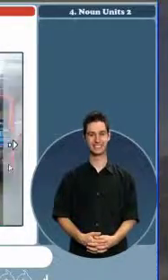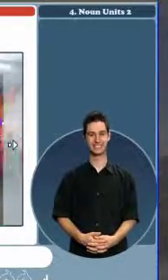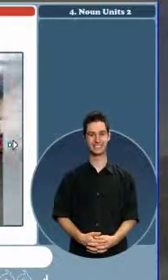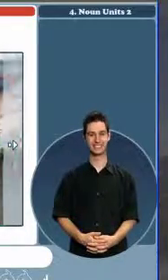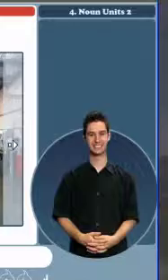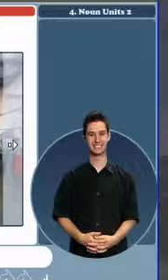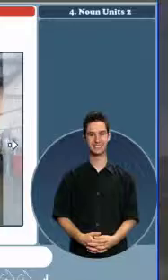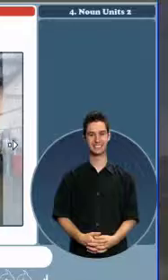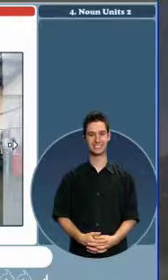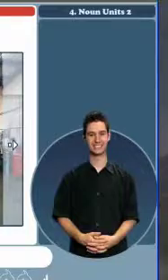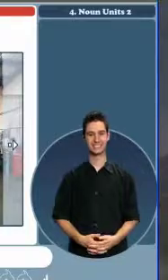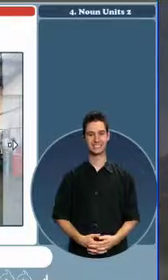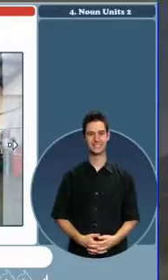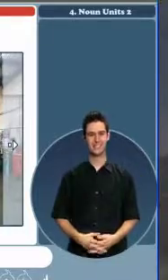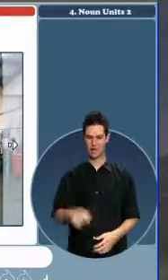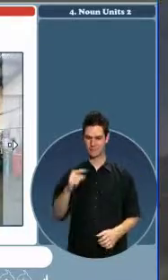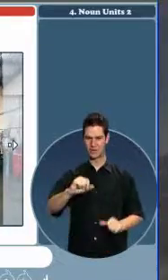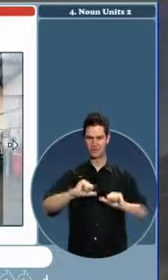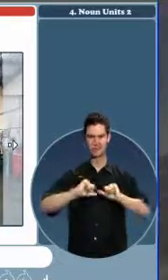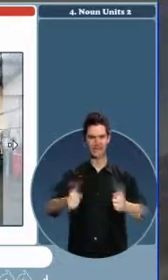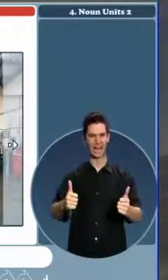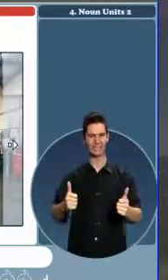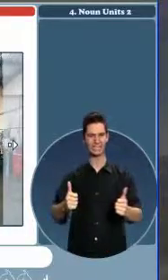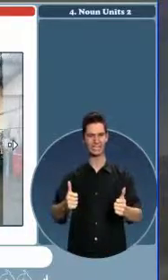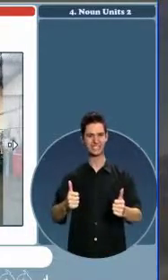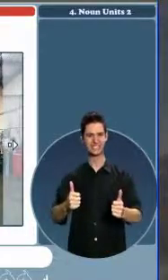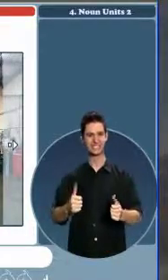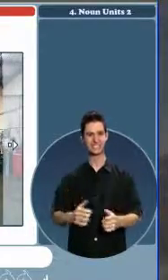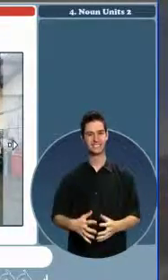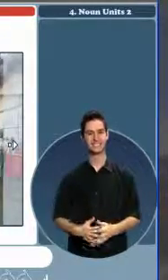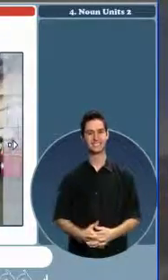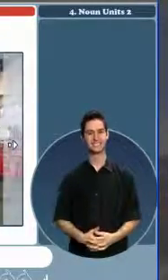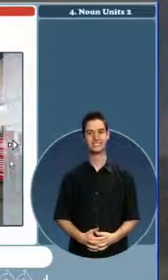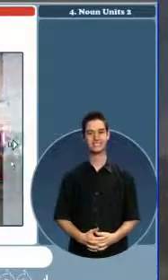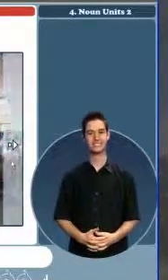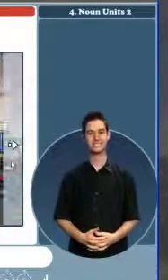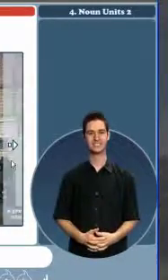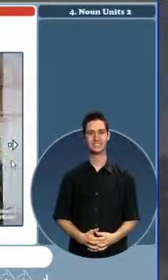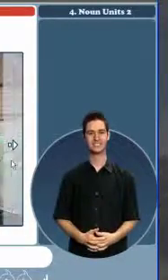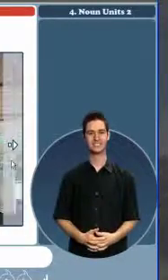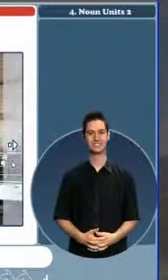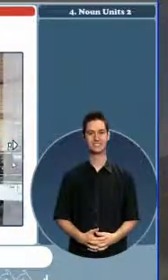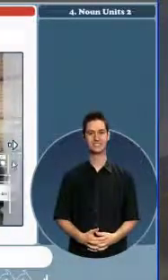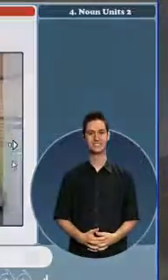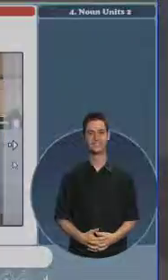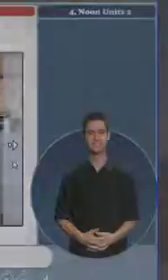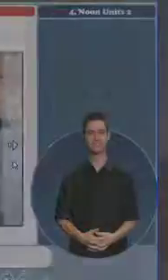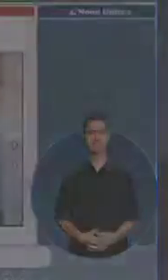That's great!